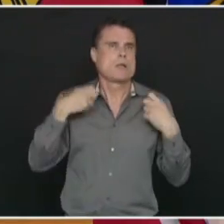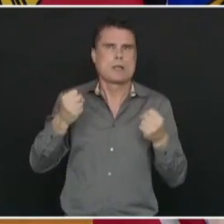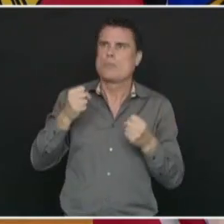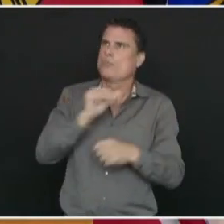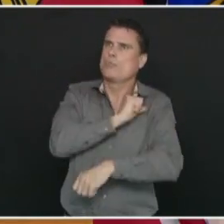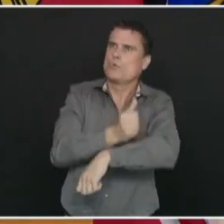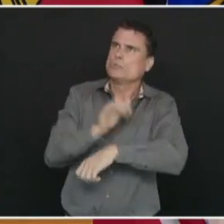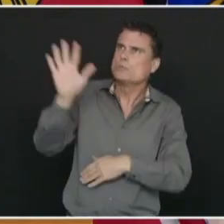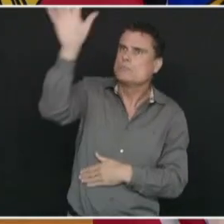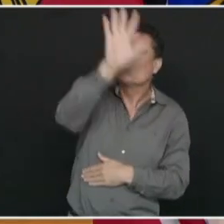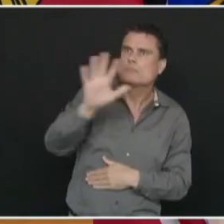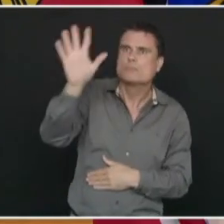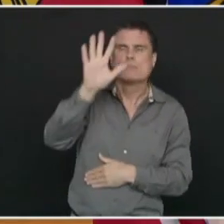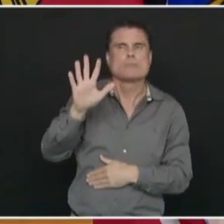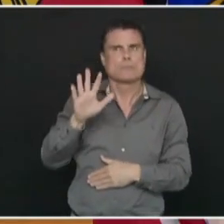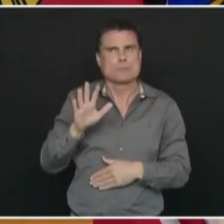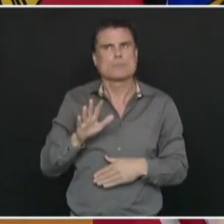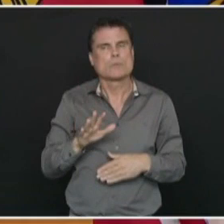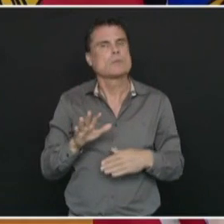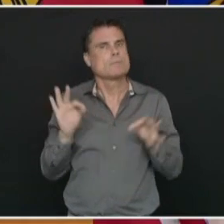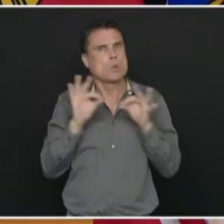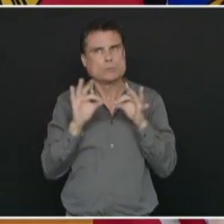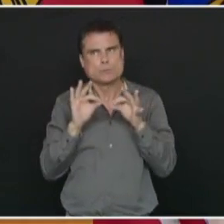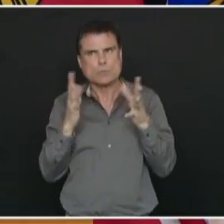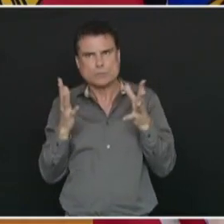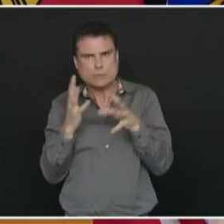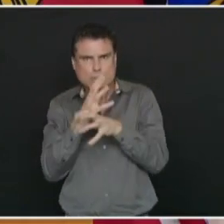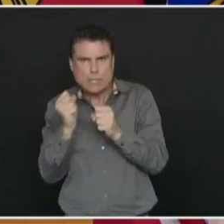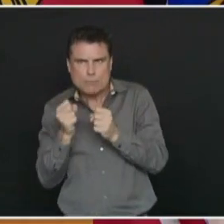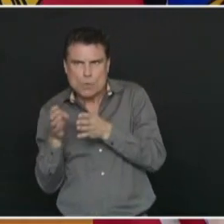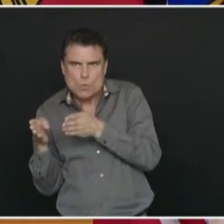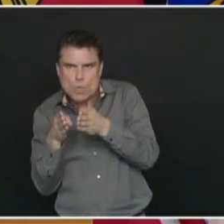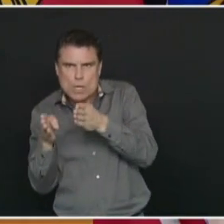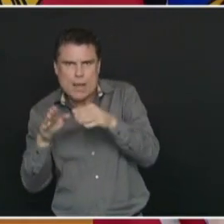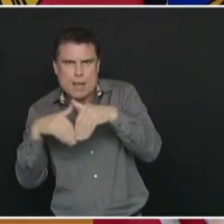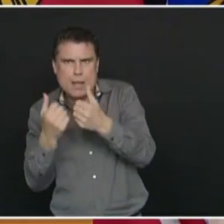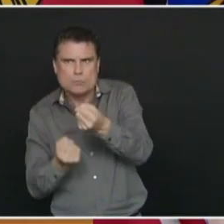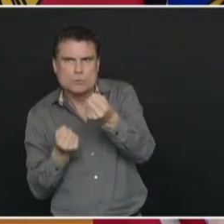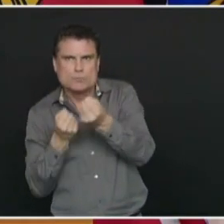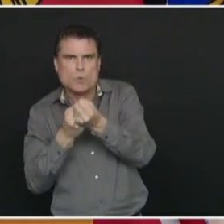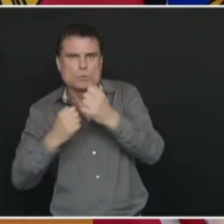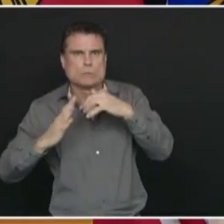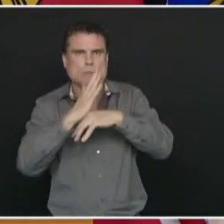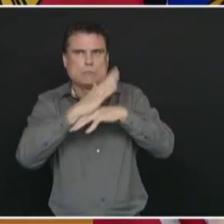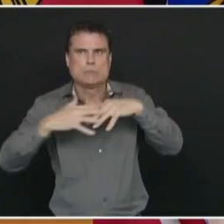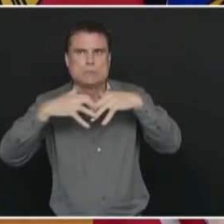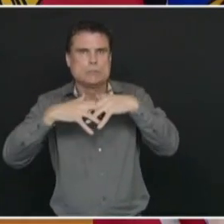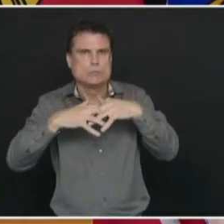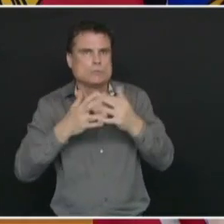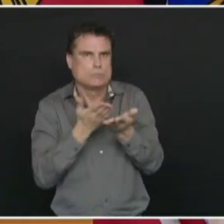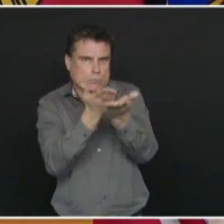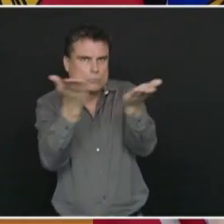there's ongoing work around those plans, and there's been funding put in to support that. As well, we've been working